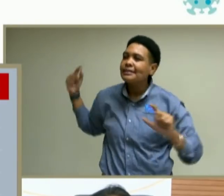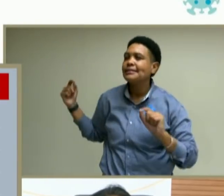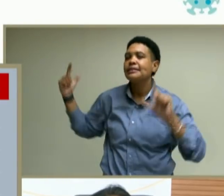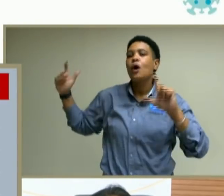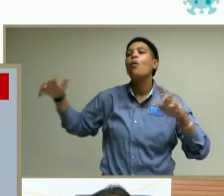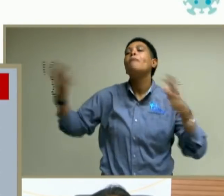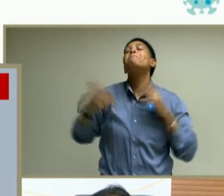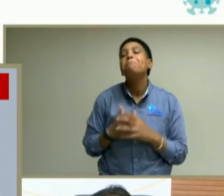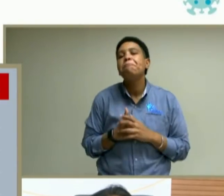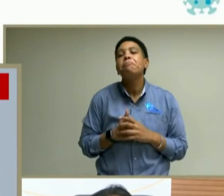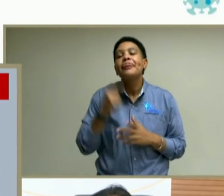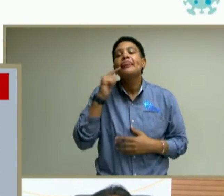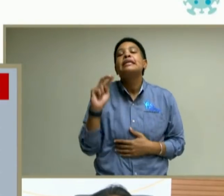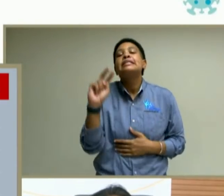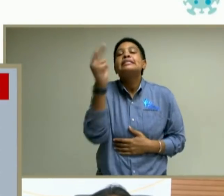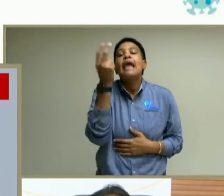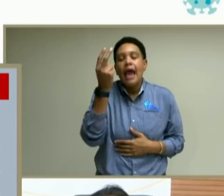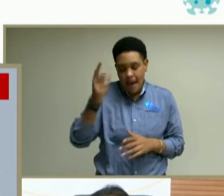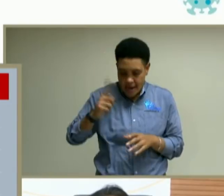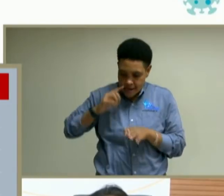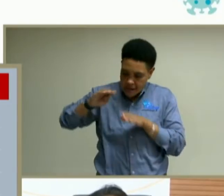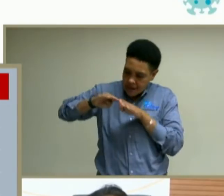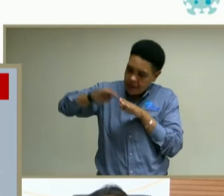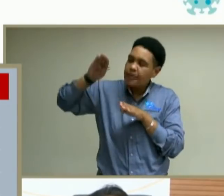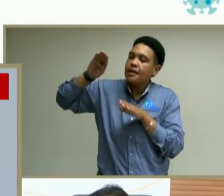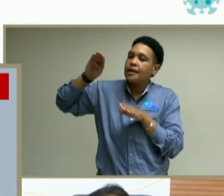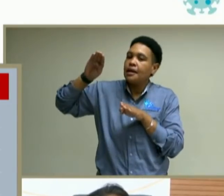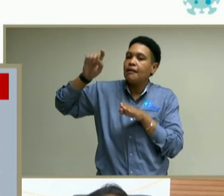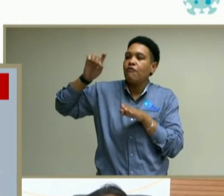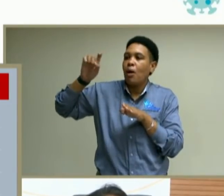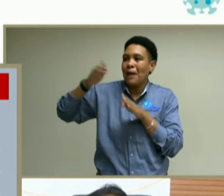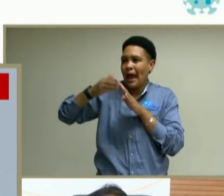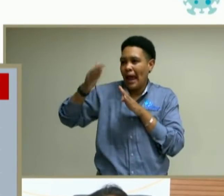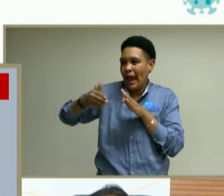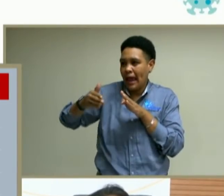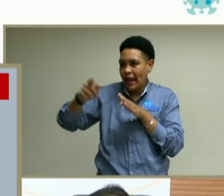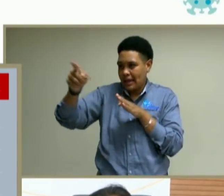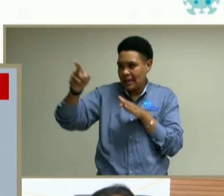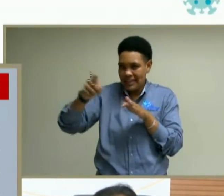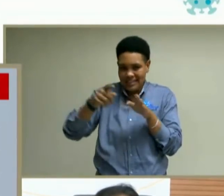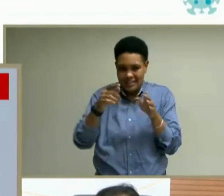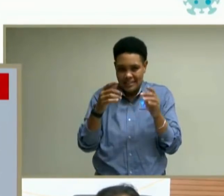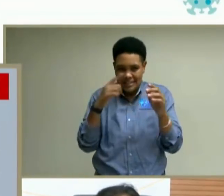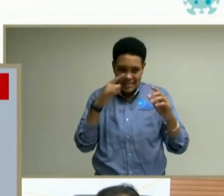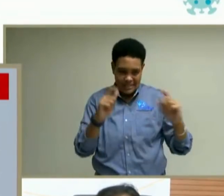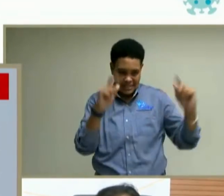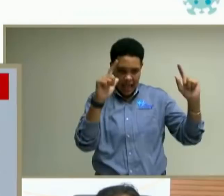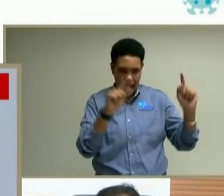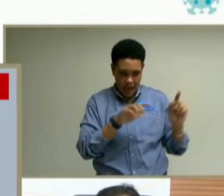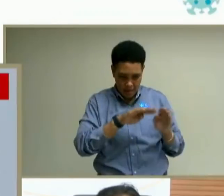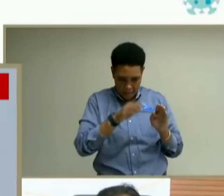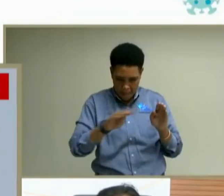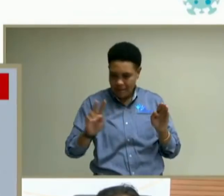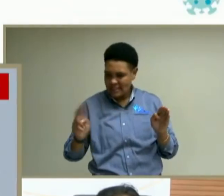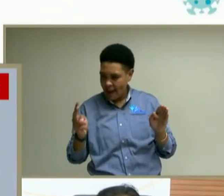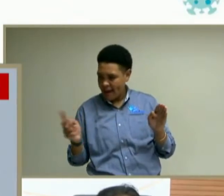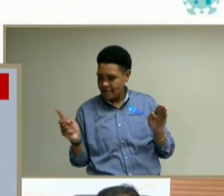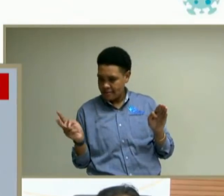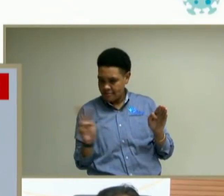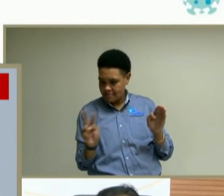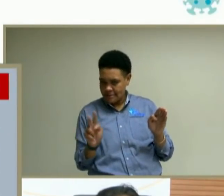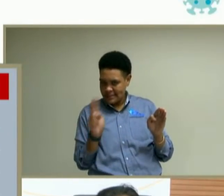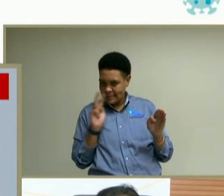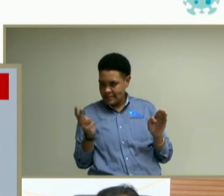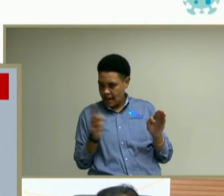the second peak from the end of the slide, which represents the reproductive